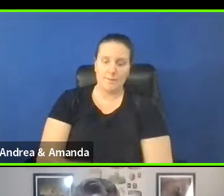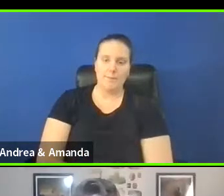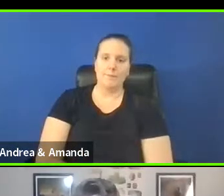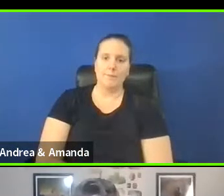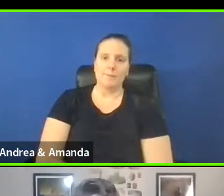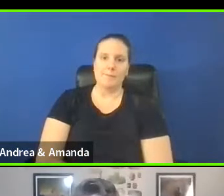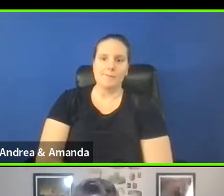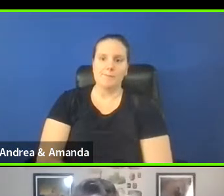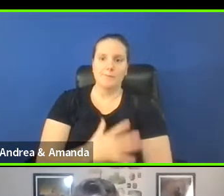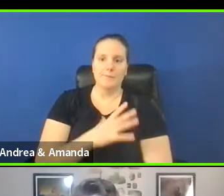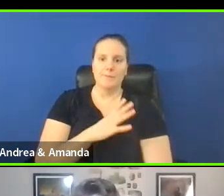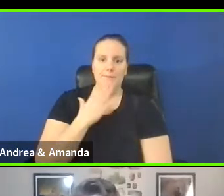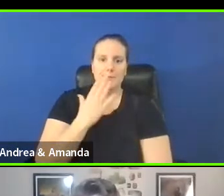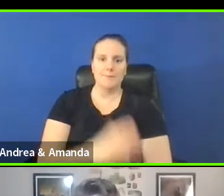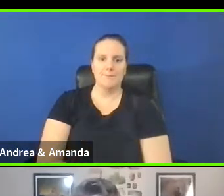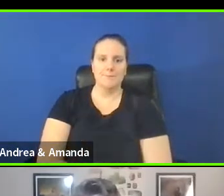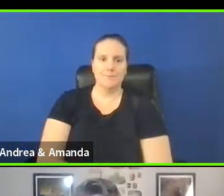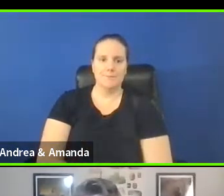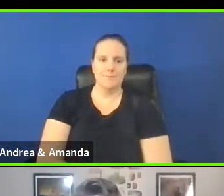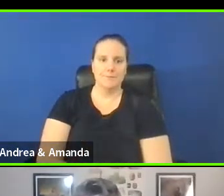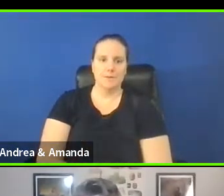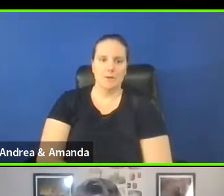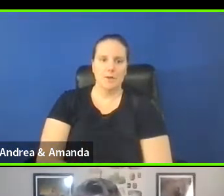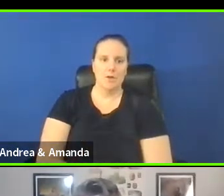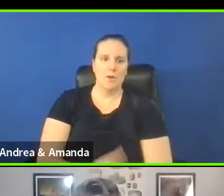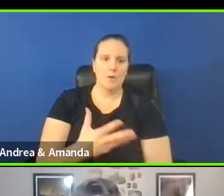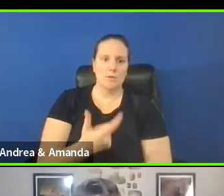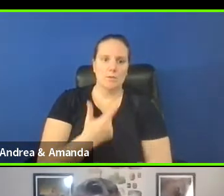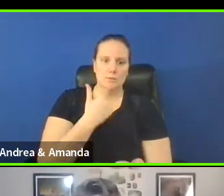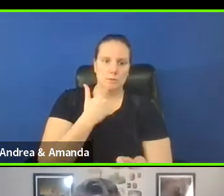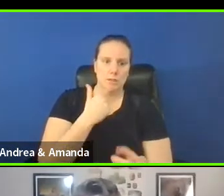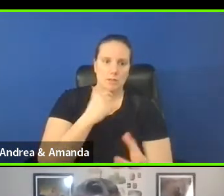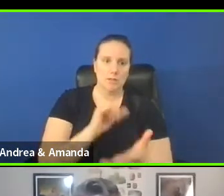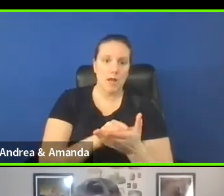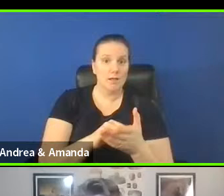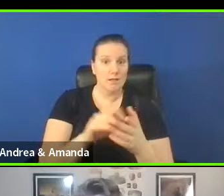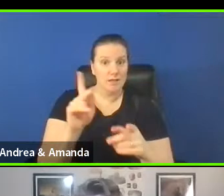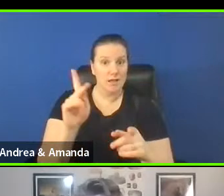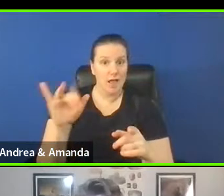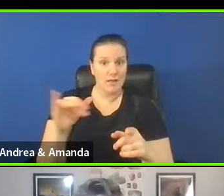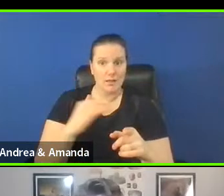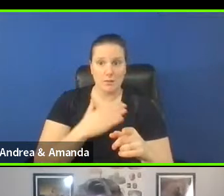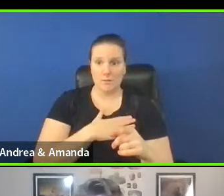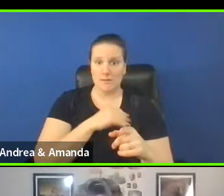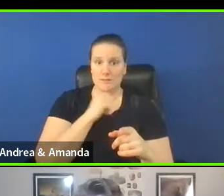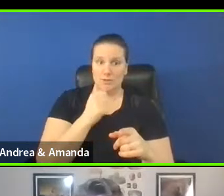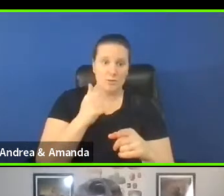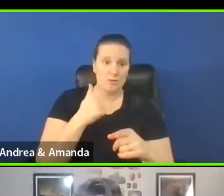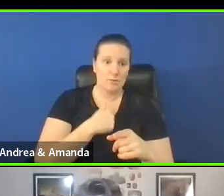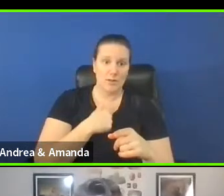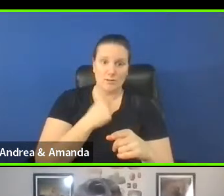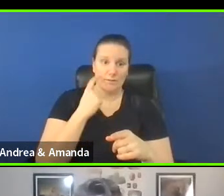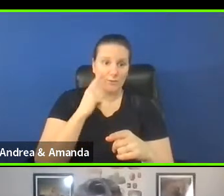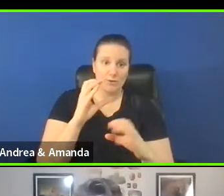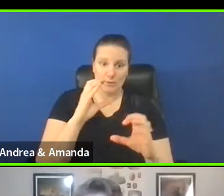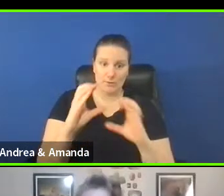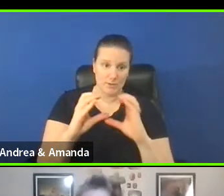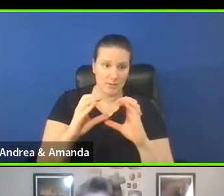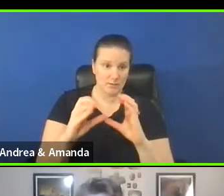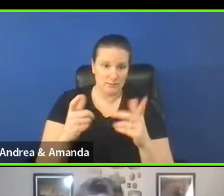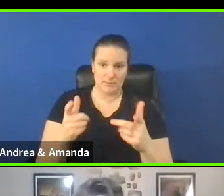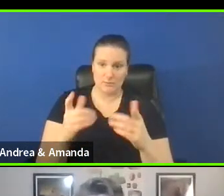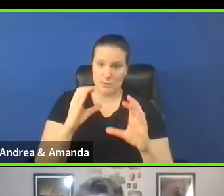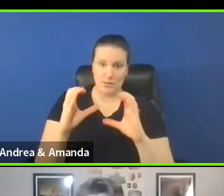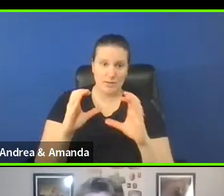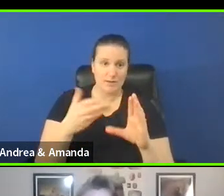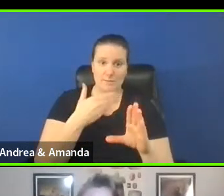Thank you. Okay. So I want to say, also, Kelly, please don't apologize at all for your communication